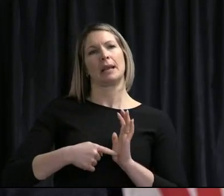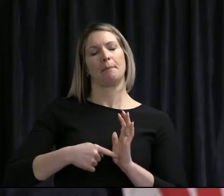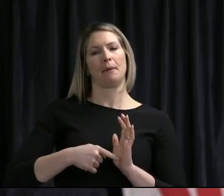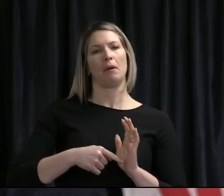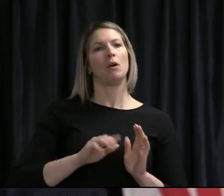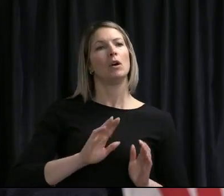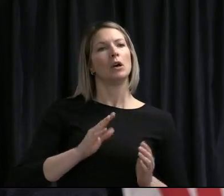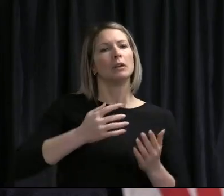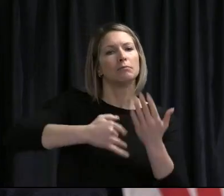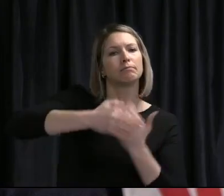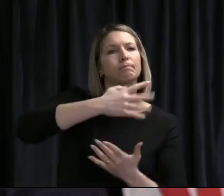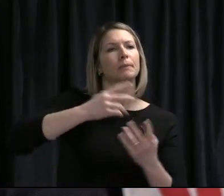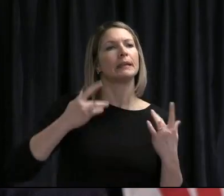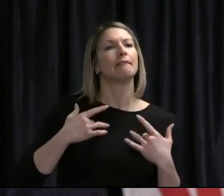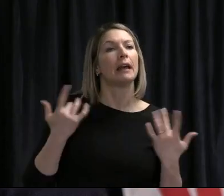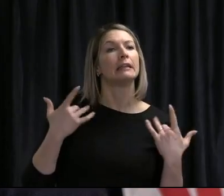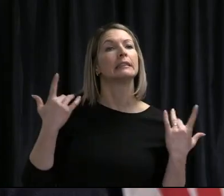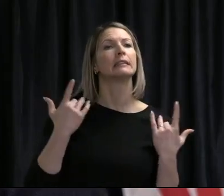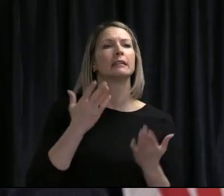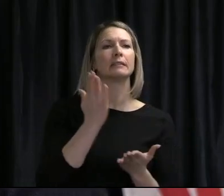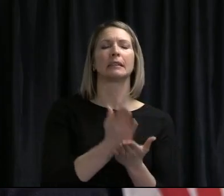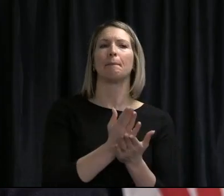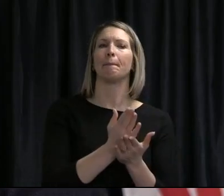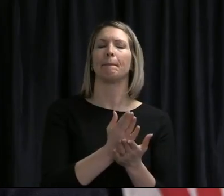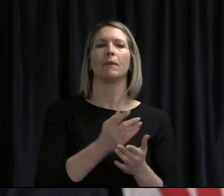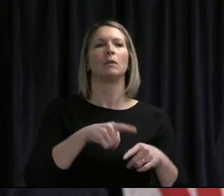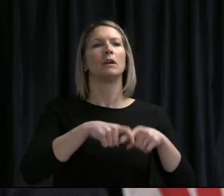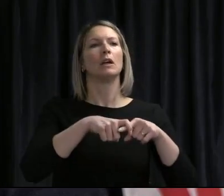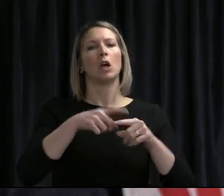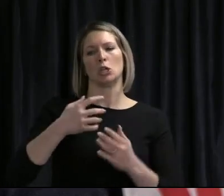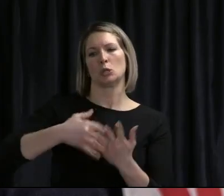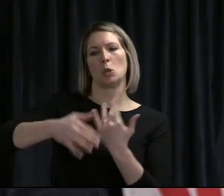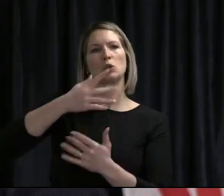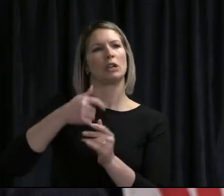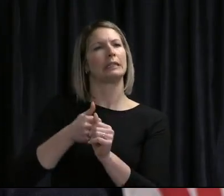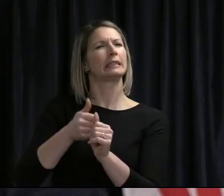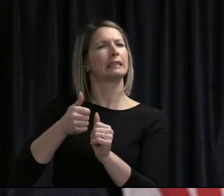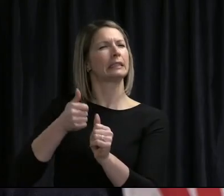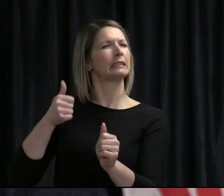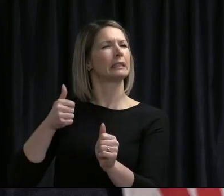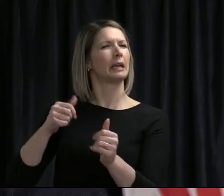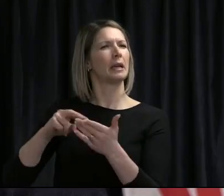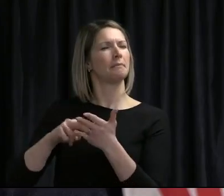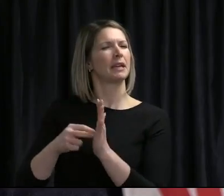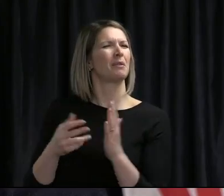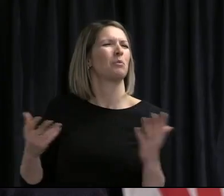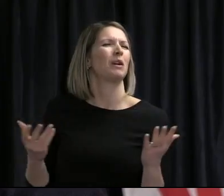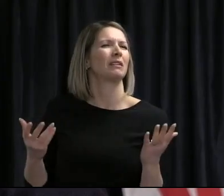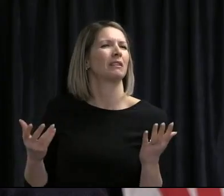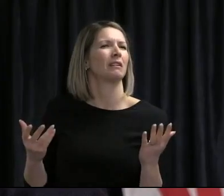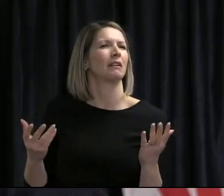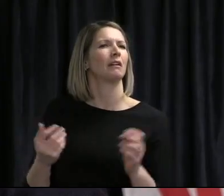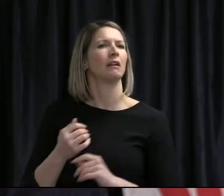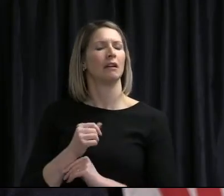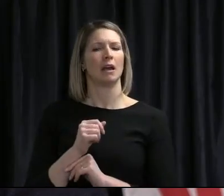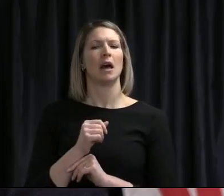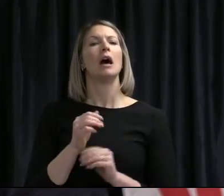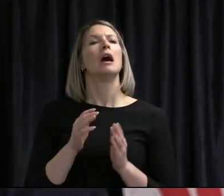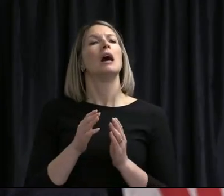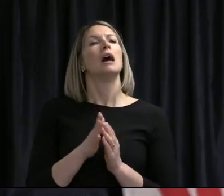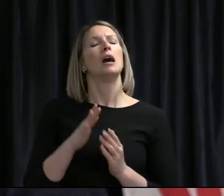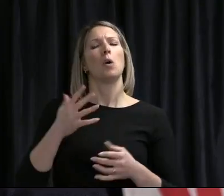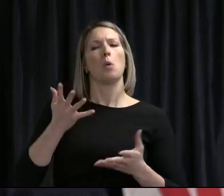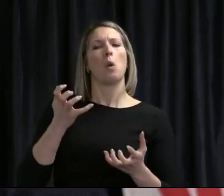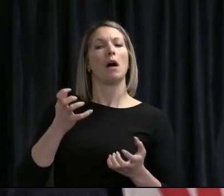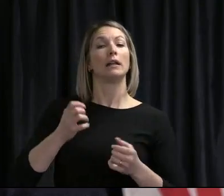and social distancing to alleviate spread. Social distancing is a term that applies to certain actions taken by public health officials to